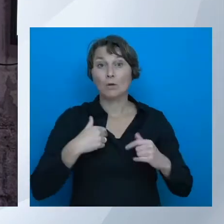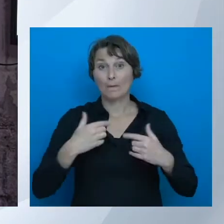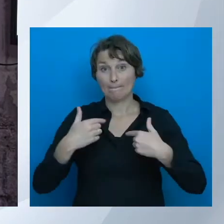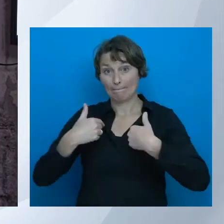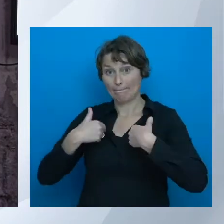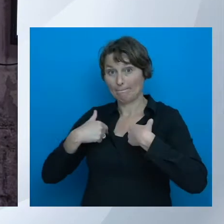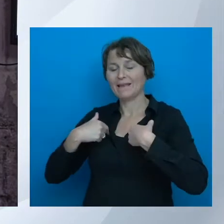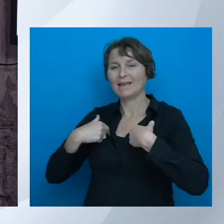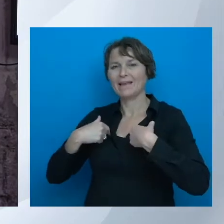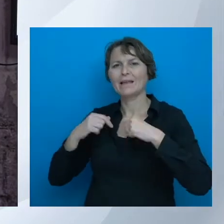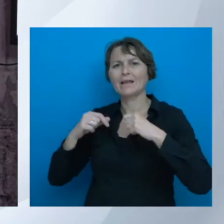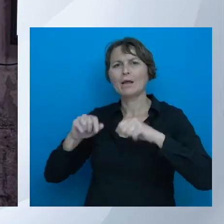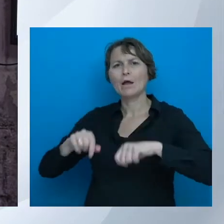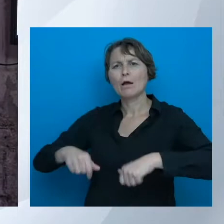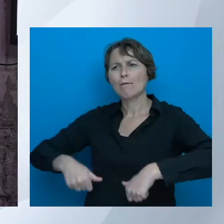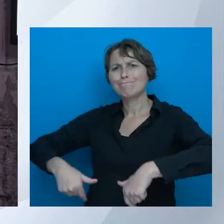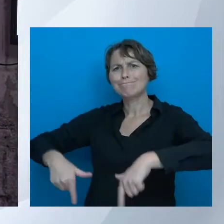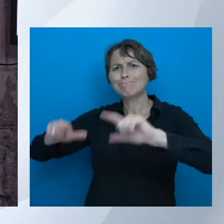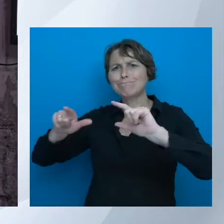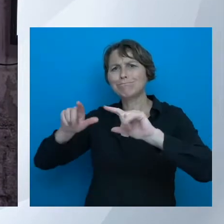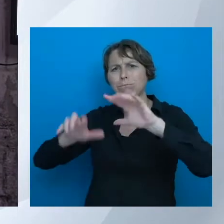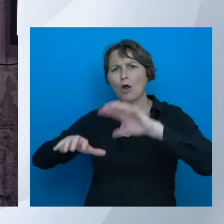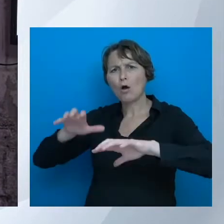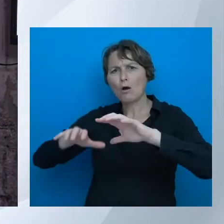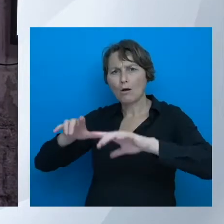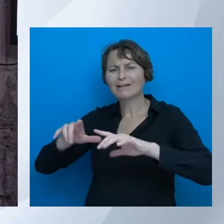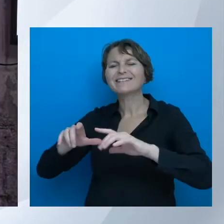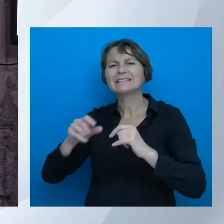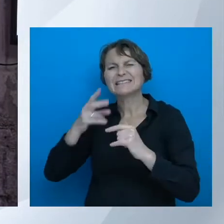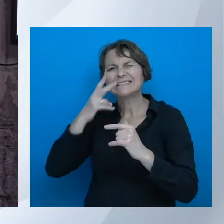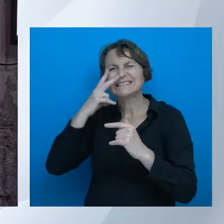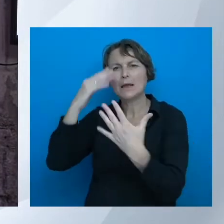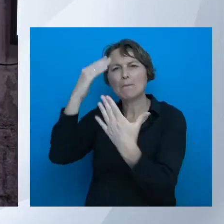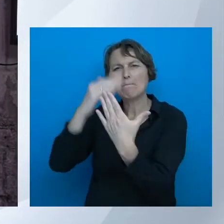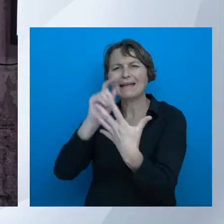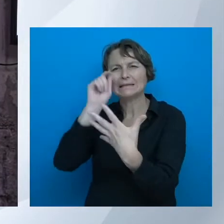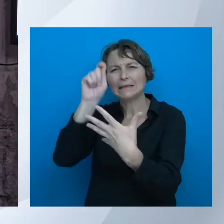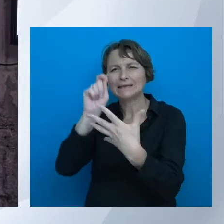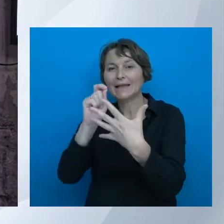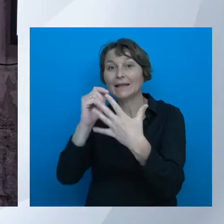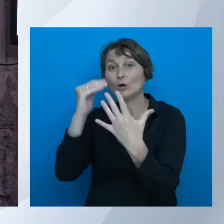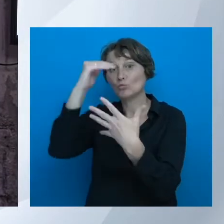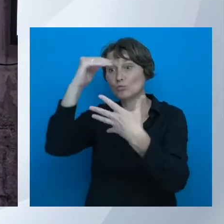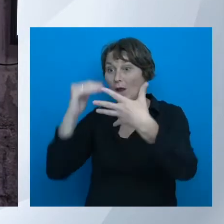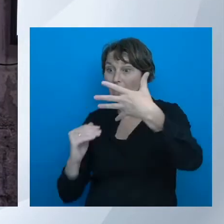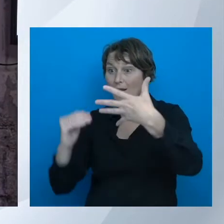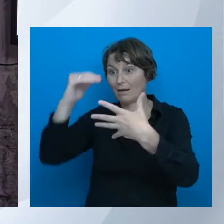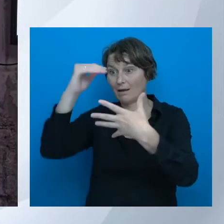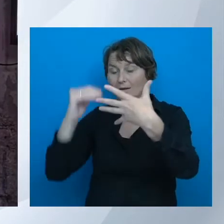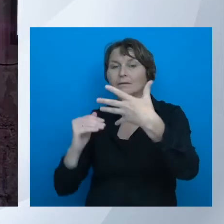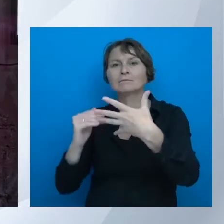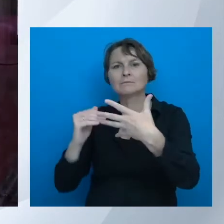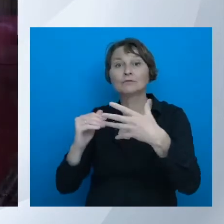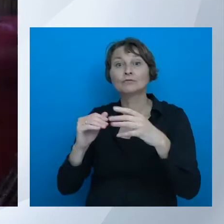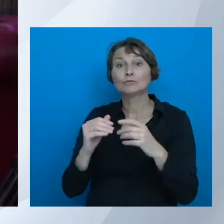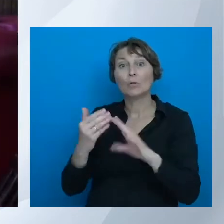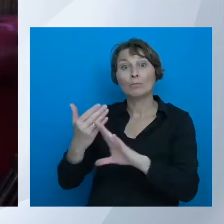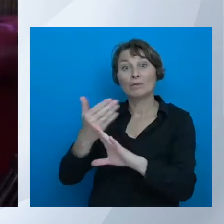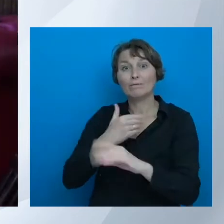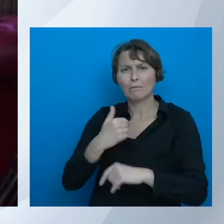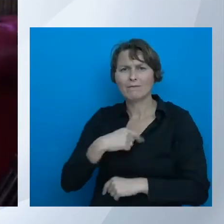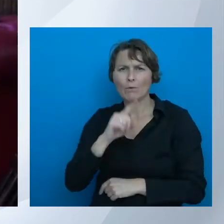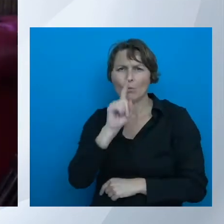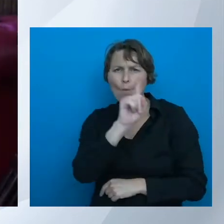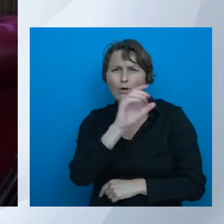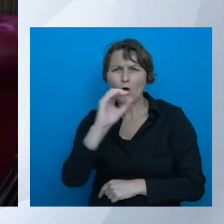Speed Index, something that actually give you a ranking. Yeah. And with WordPress, I had like 40 points out of 100. And with a static site, I managed